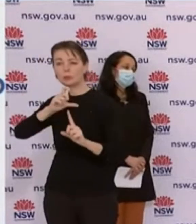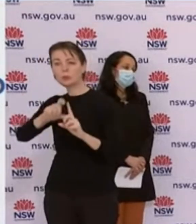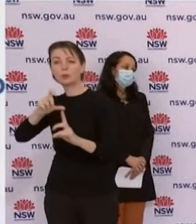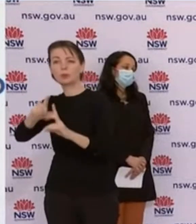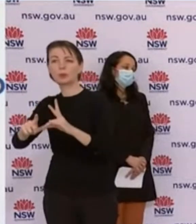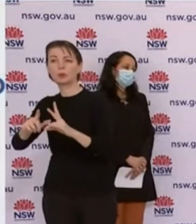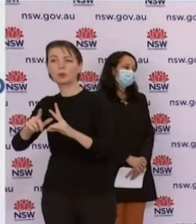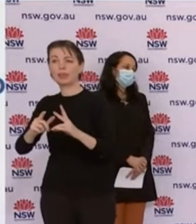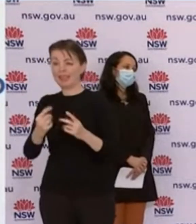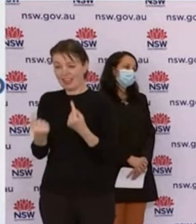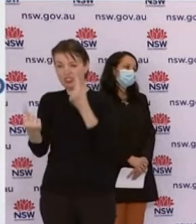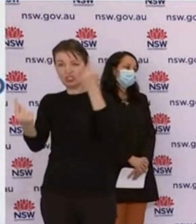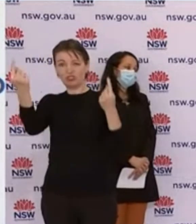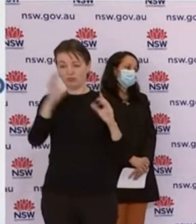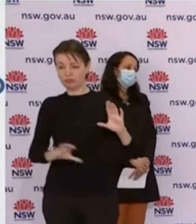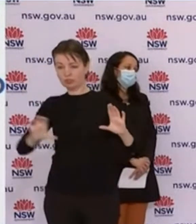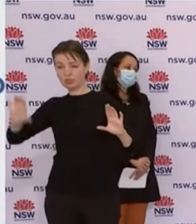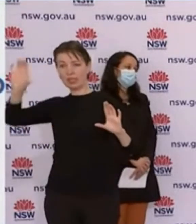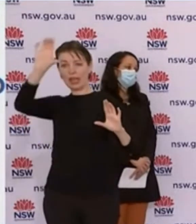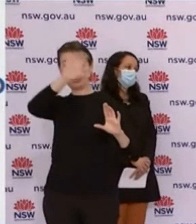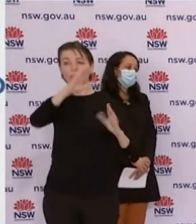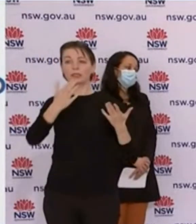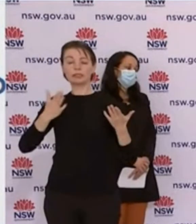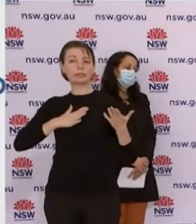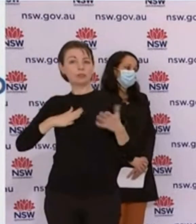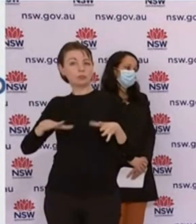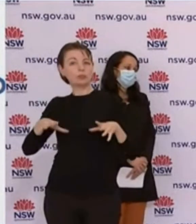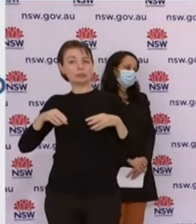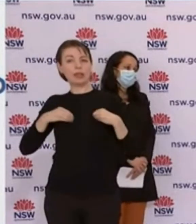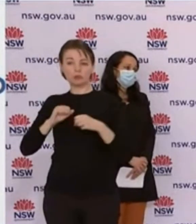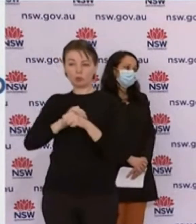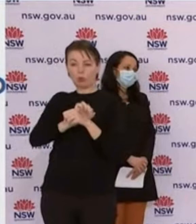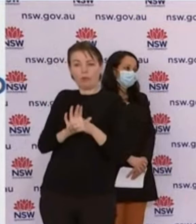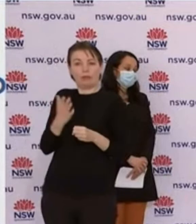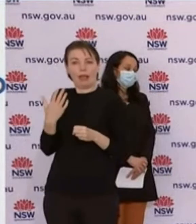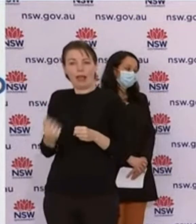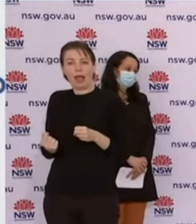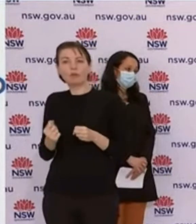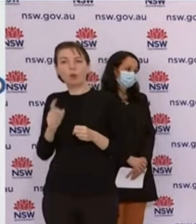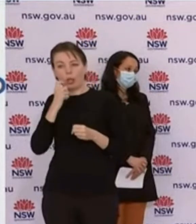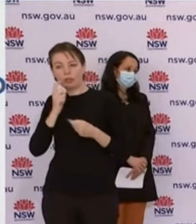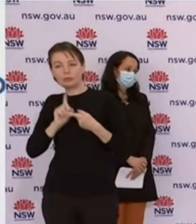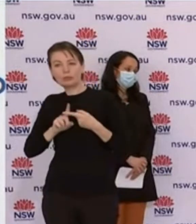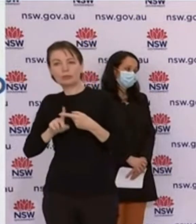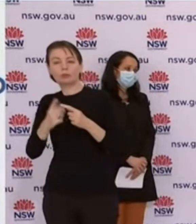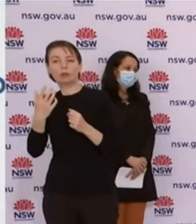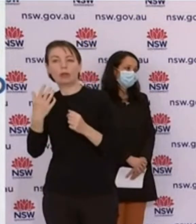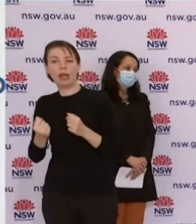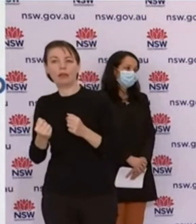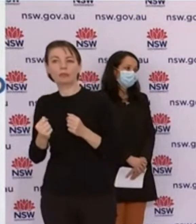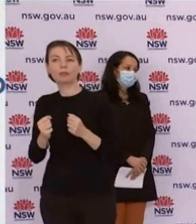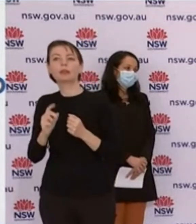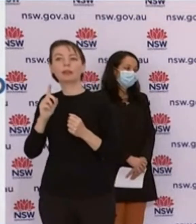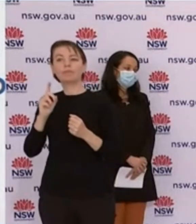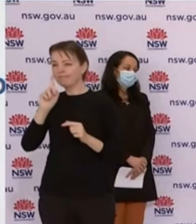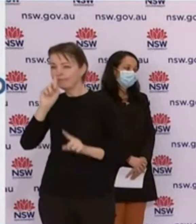every state is going to have to come to terms with living with COVID. And even if you start off with 0 or very low case numbers, eventually